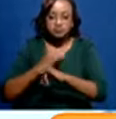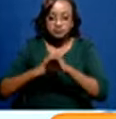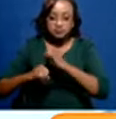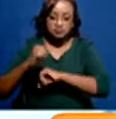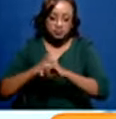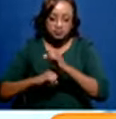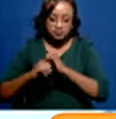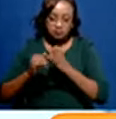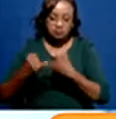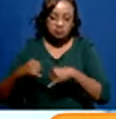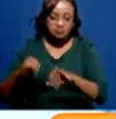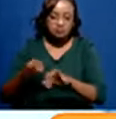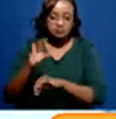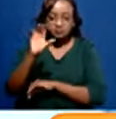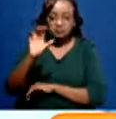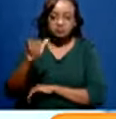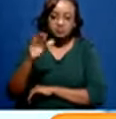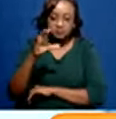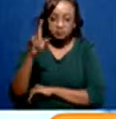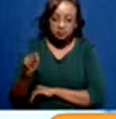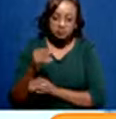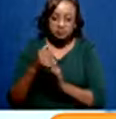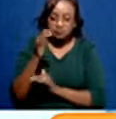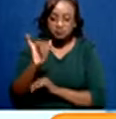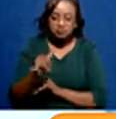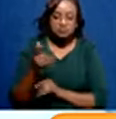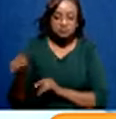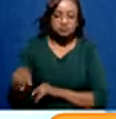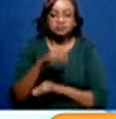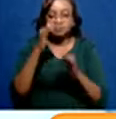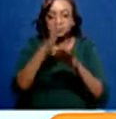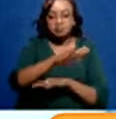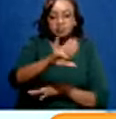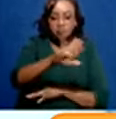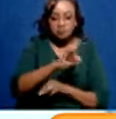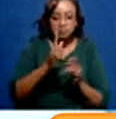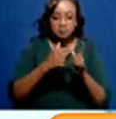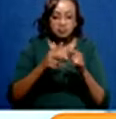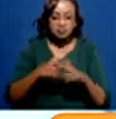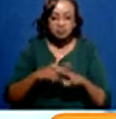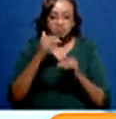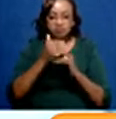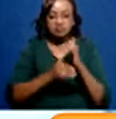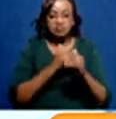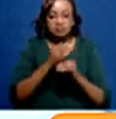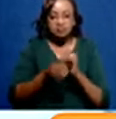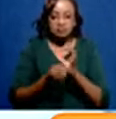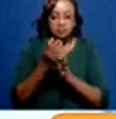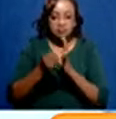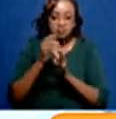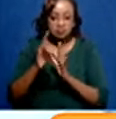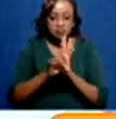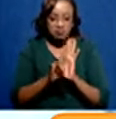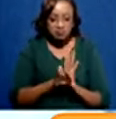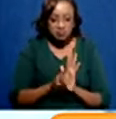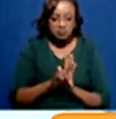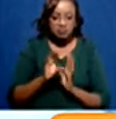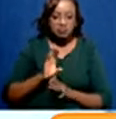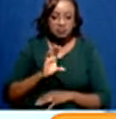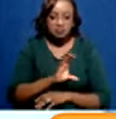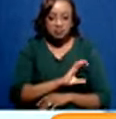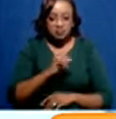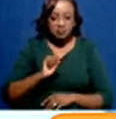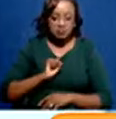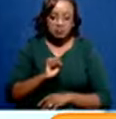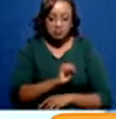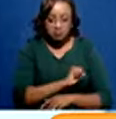done, we're supposed to go back to Parliament, the Committee on Delegated Legislation, and possibly again to the health committees of the Senate and Parliament.